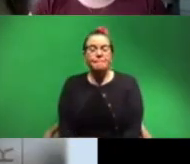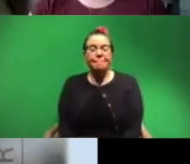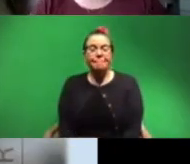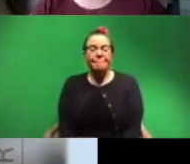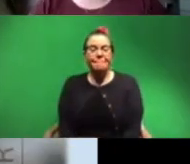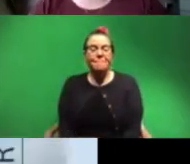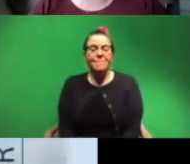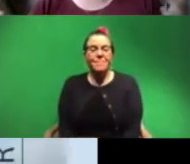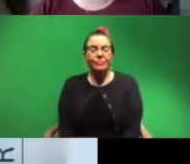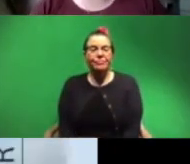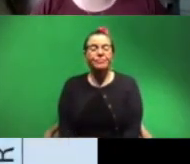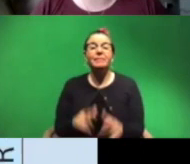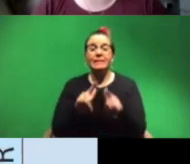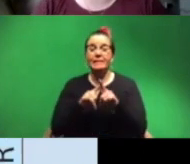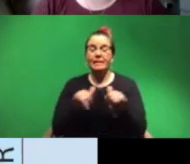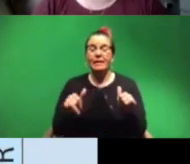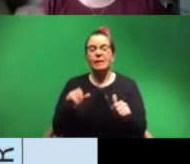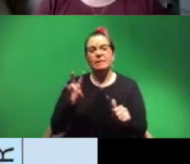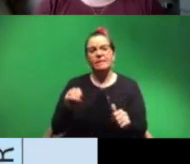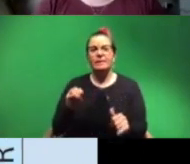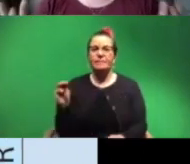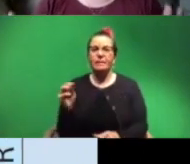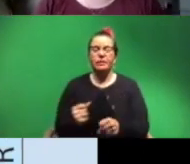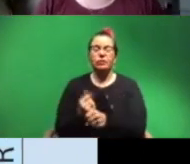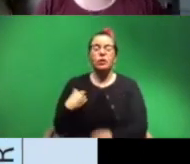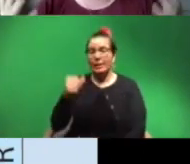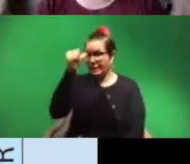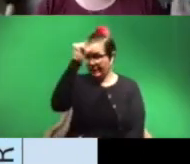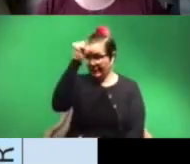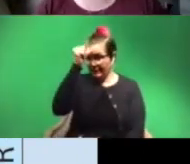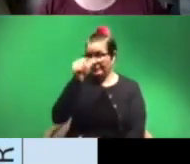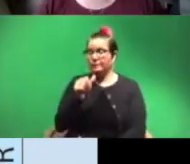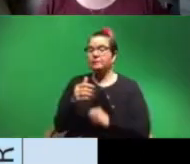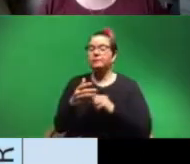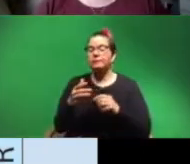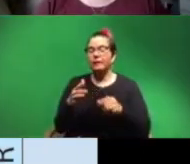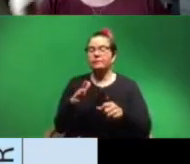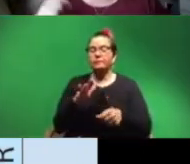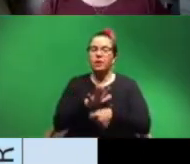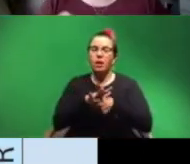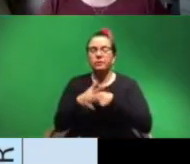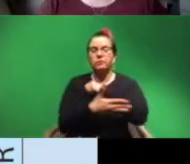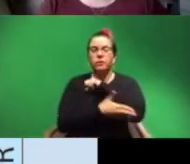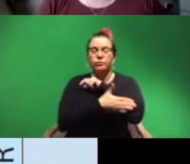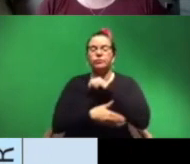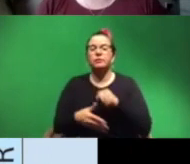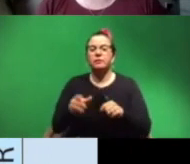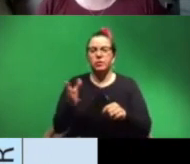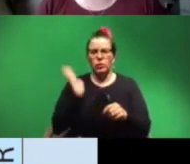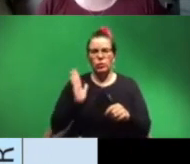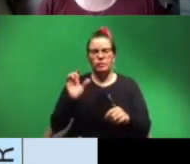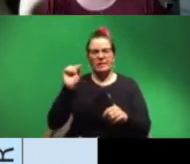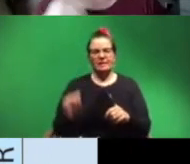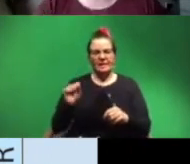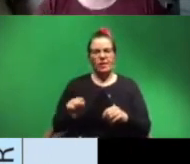But at the same time as that, 70 million years ago, India, the country of India, the continent of India, was much further south than it currently